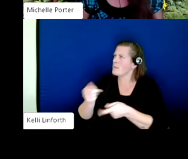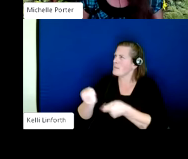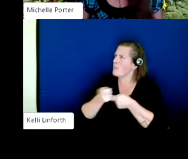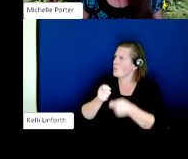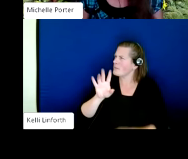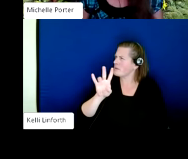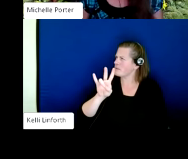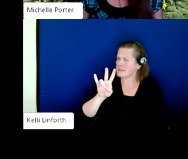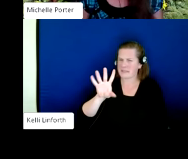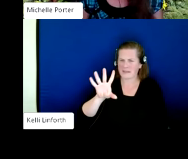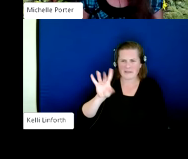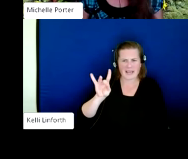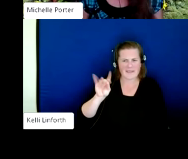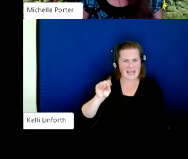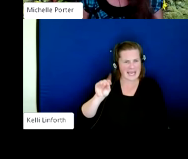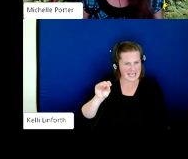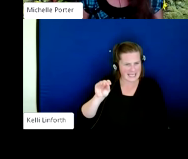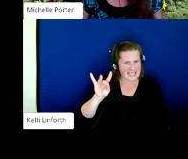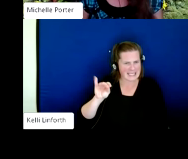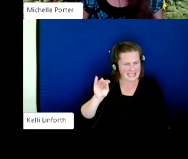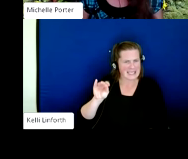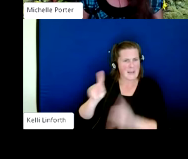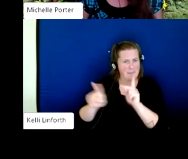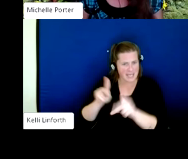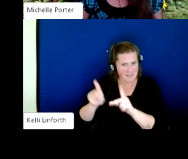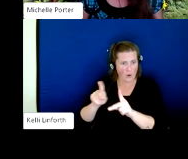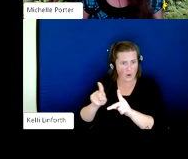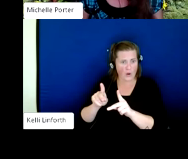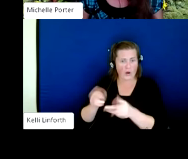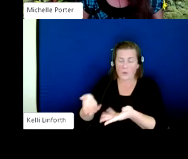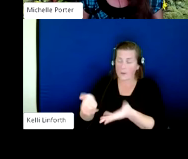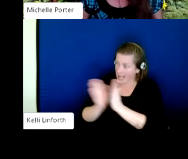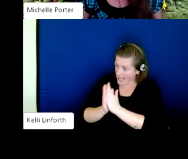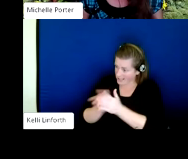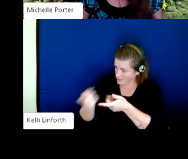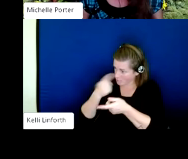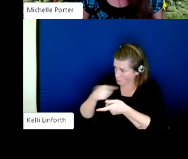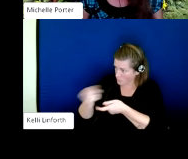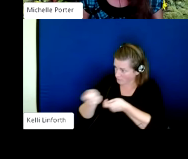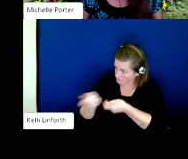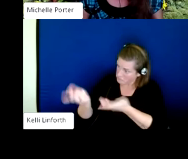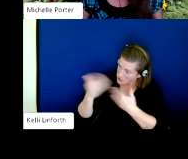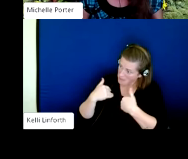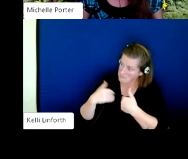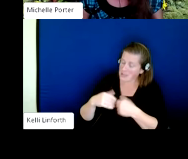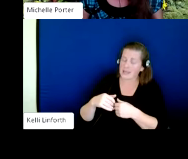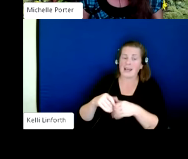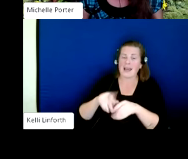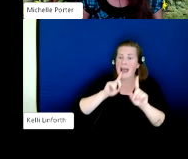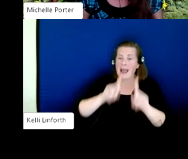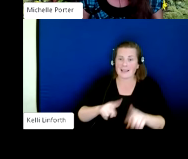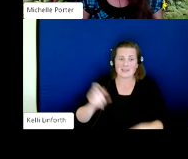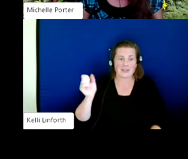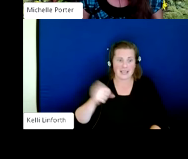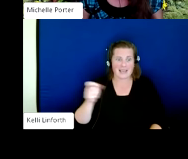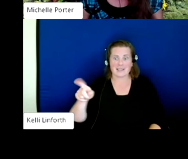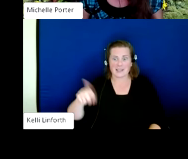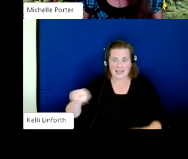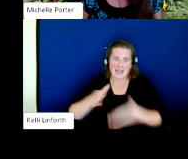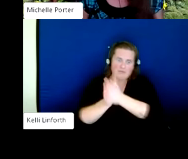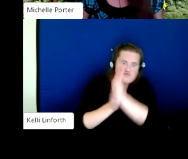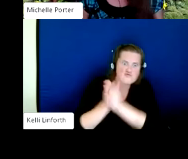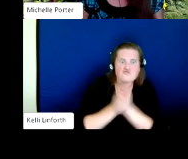research part of this. And we also got feedback from the other participants. So there was a lot of enthusiasm for the